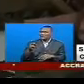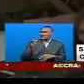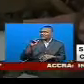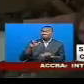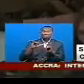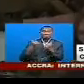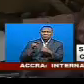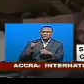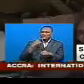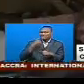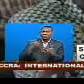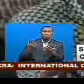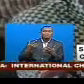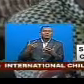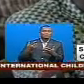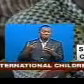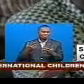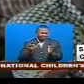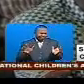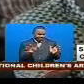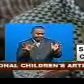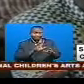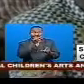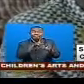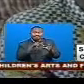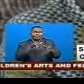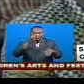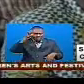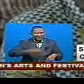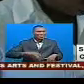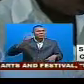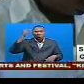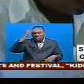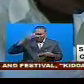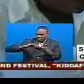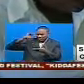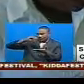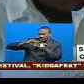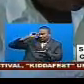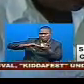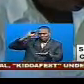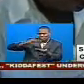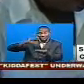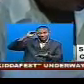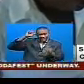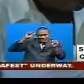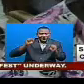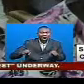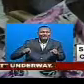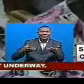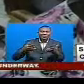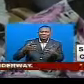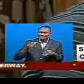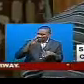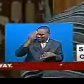Assembly, Mr. Zachary Abdullahi, charged the participants to make maximum use of the opportunity to be able to be